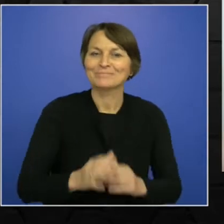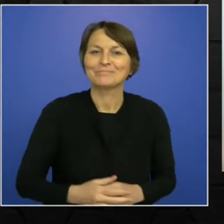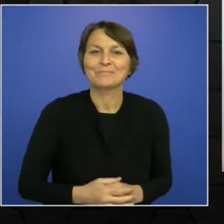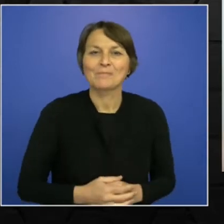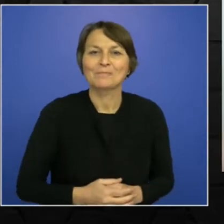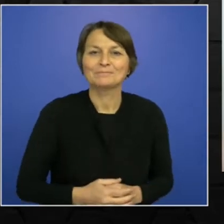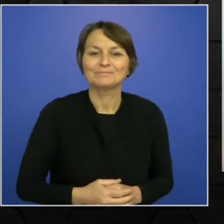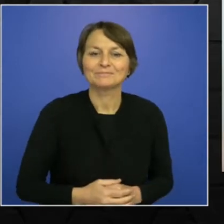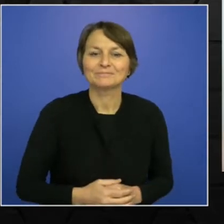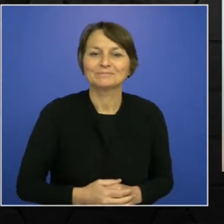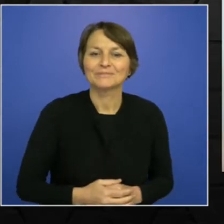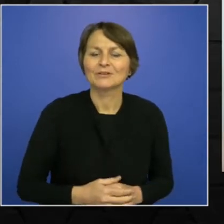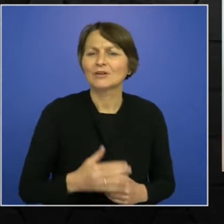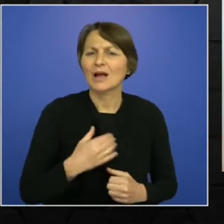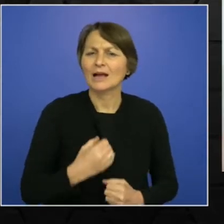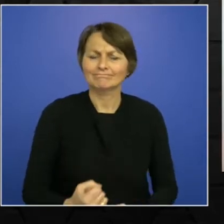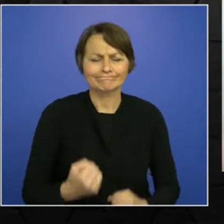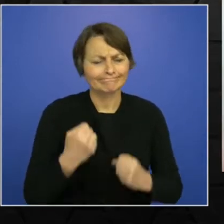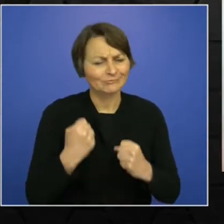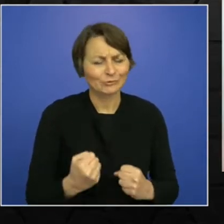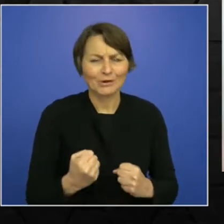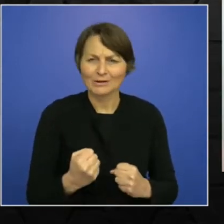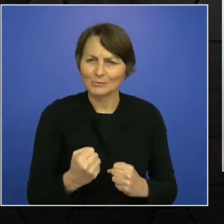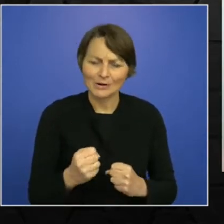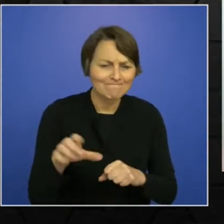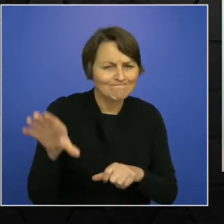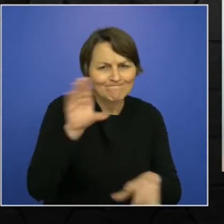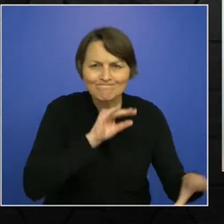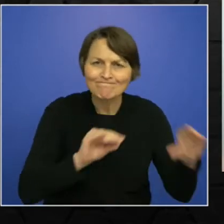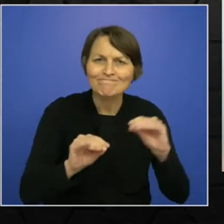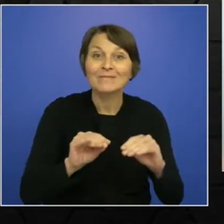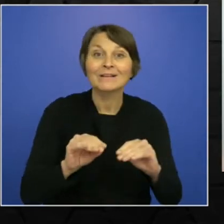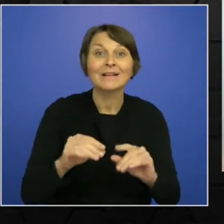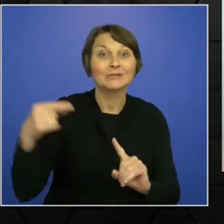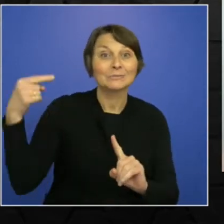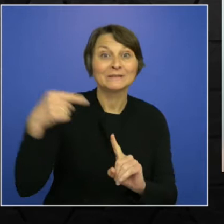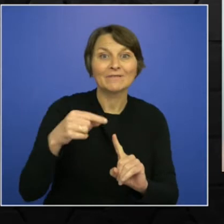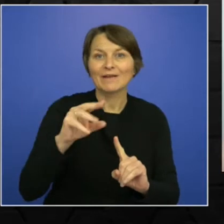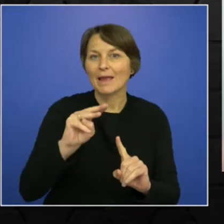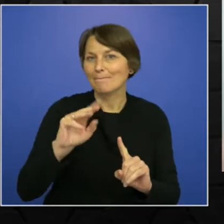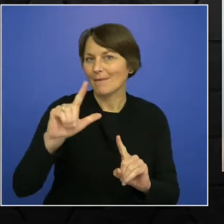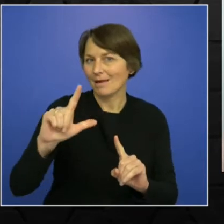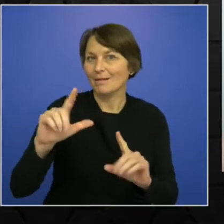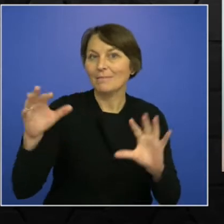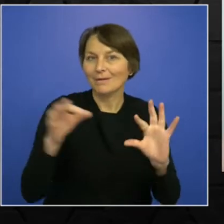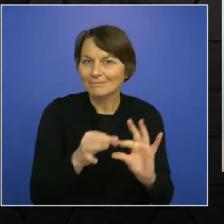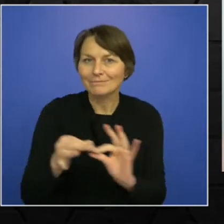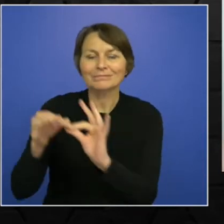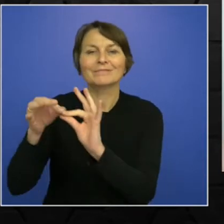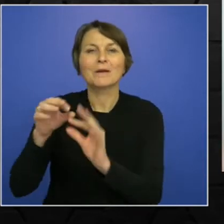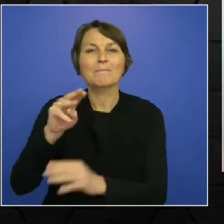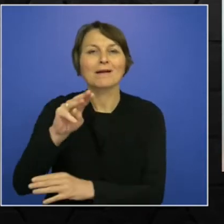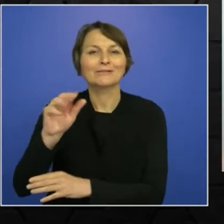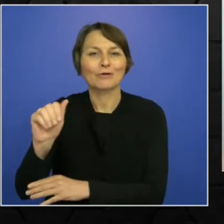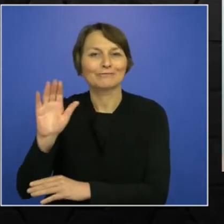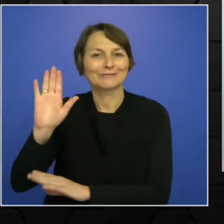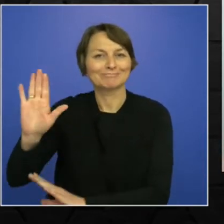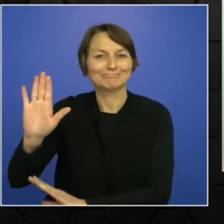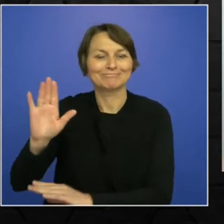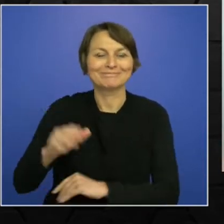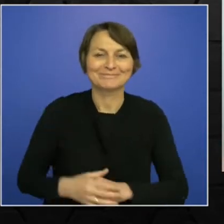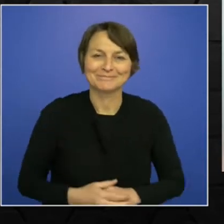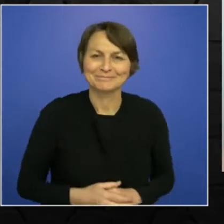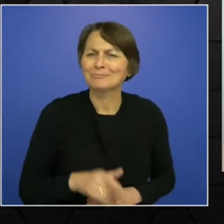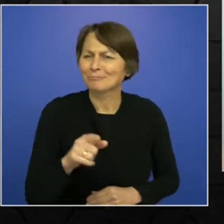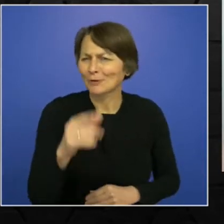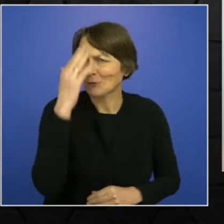investing myself for machine learning, especially related to the Microsoft technology stack. So as there are quite a